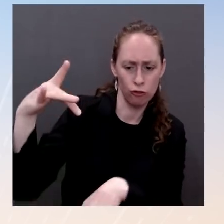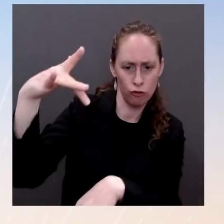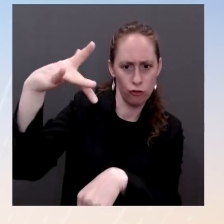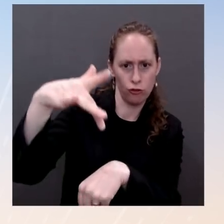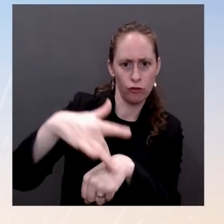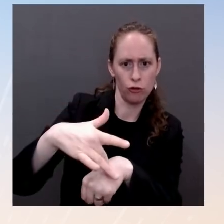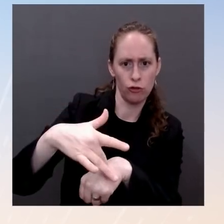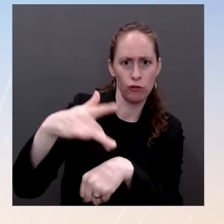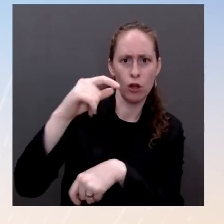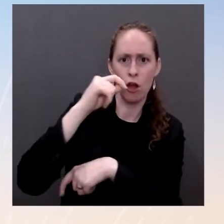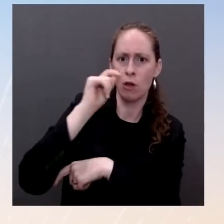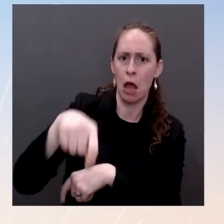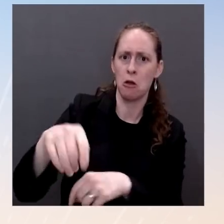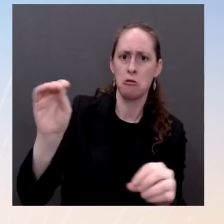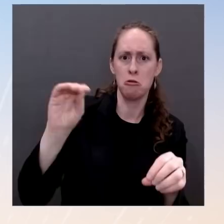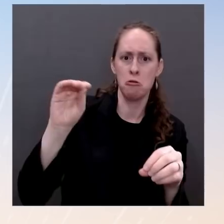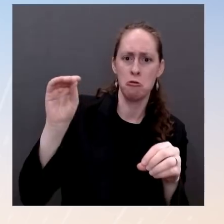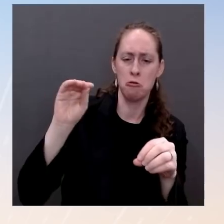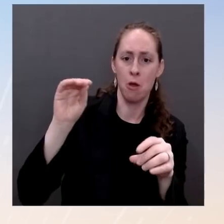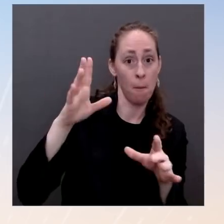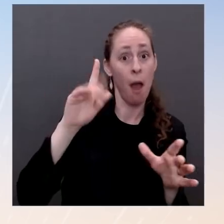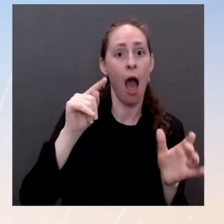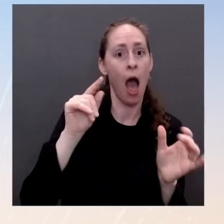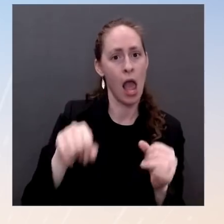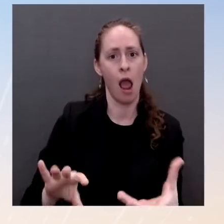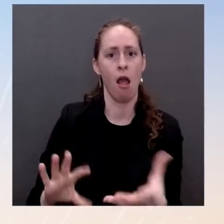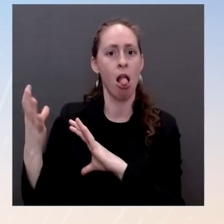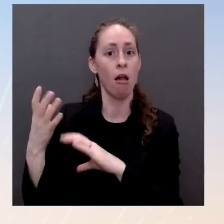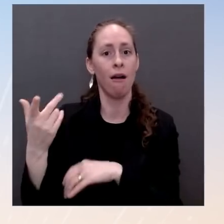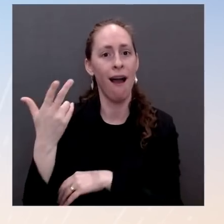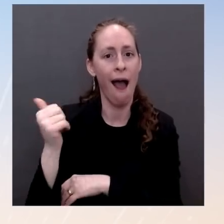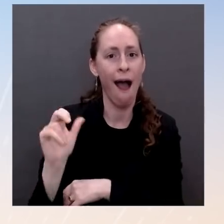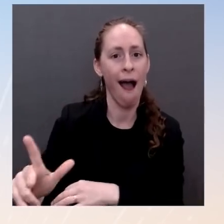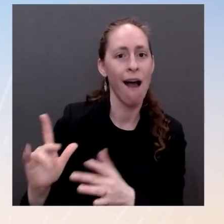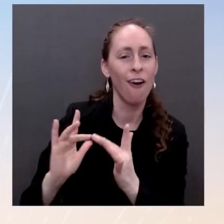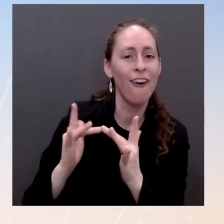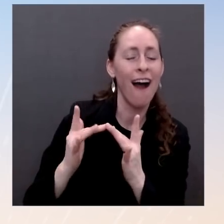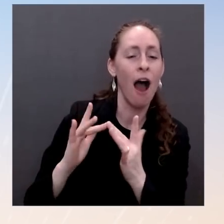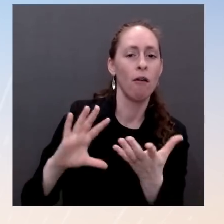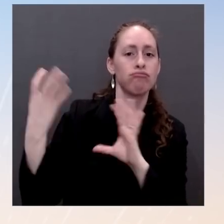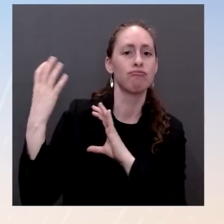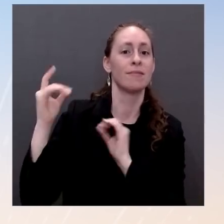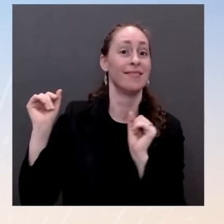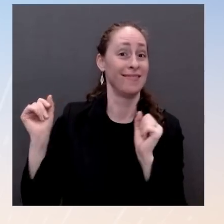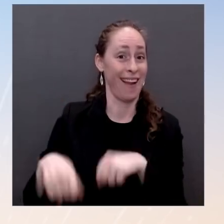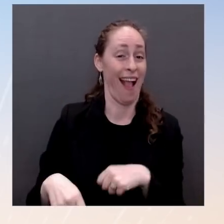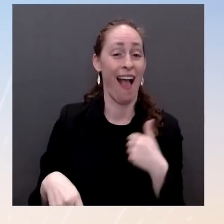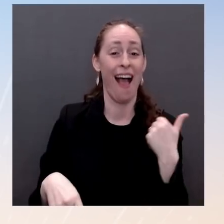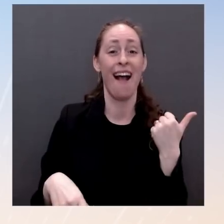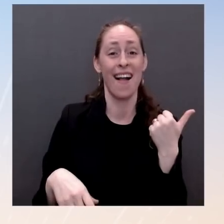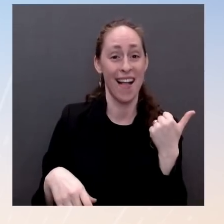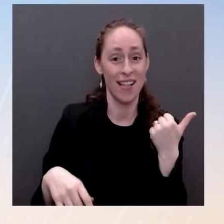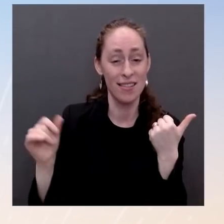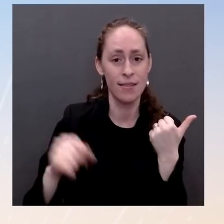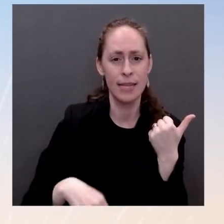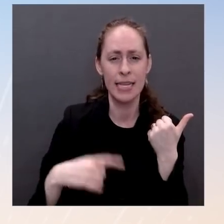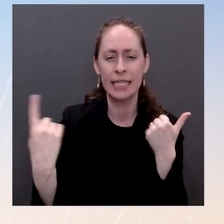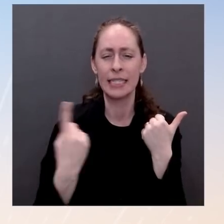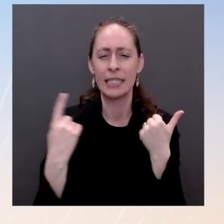recognizing these breakaway regions in Ukraine as being, a separatist, legitimately in separatist